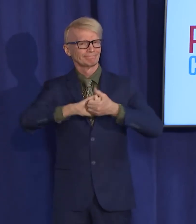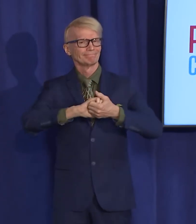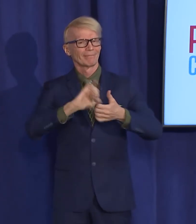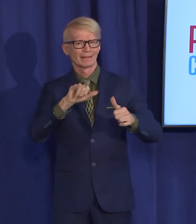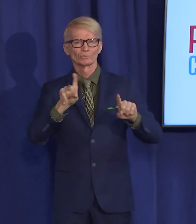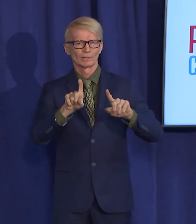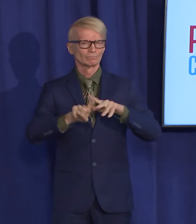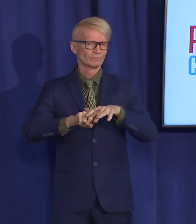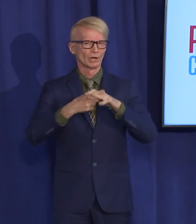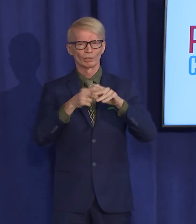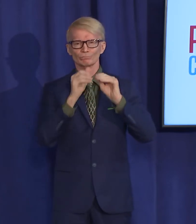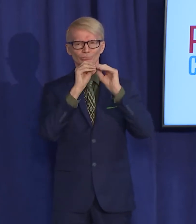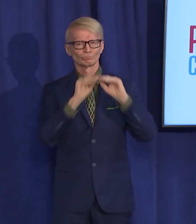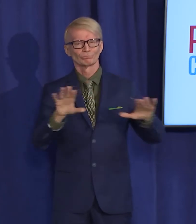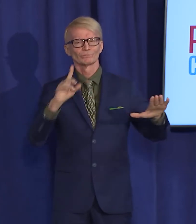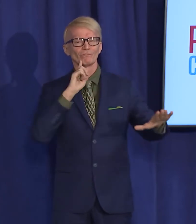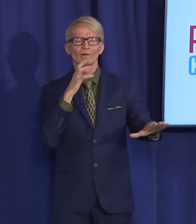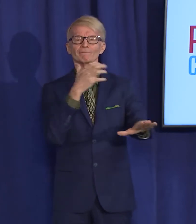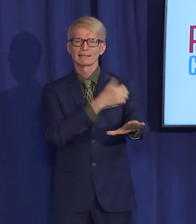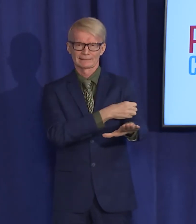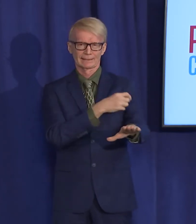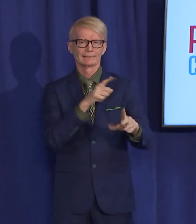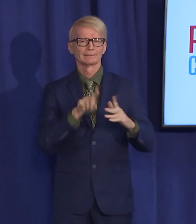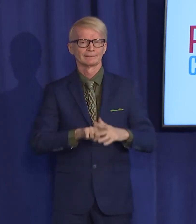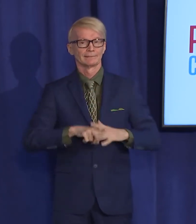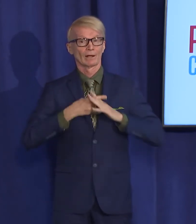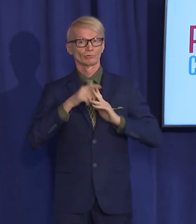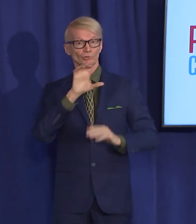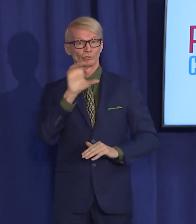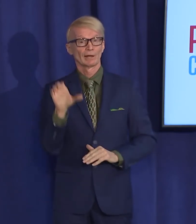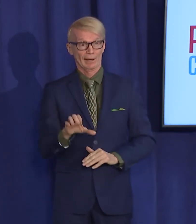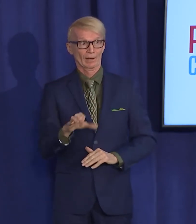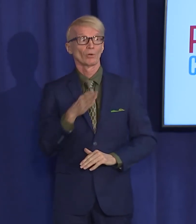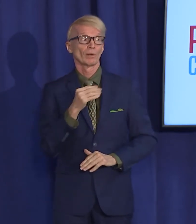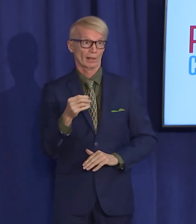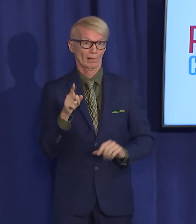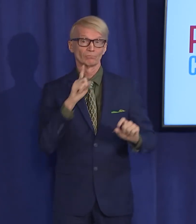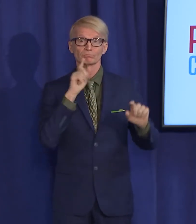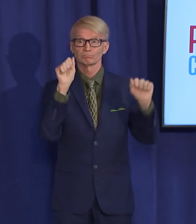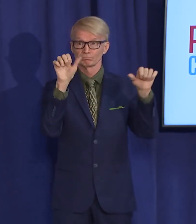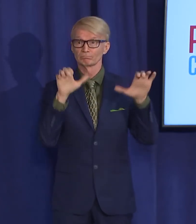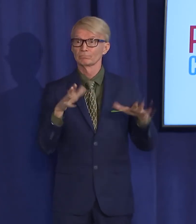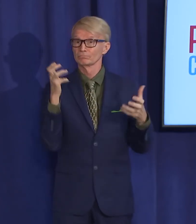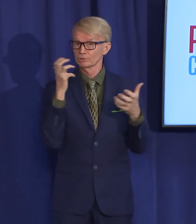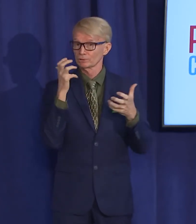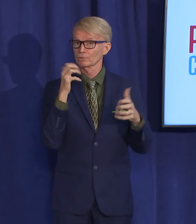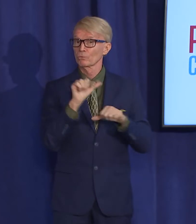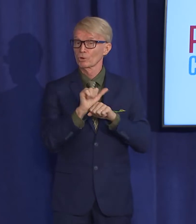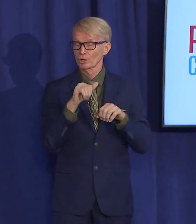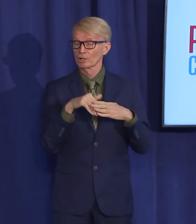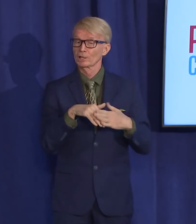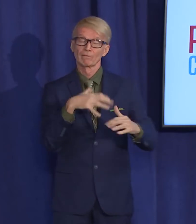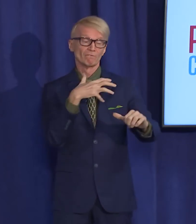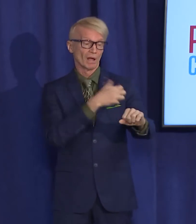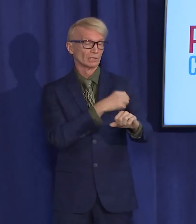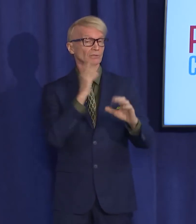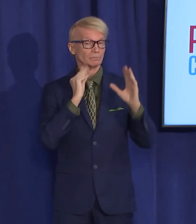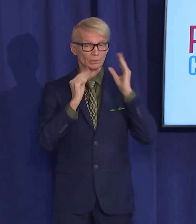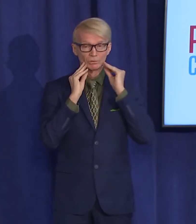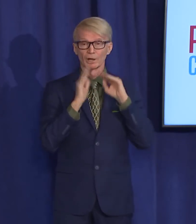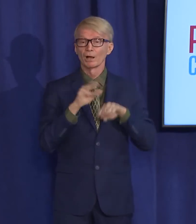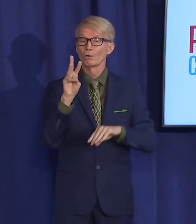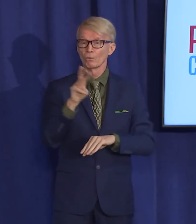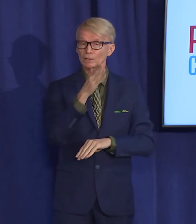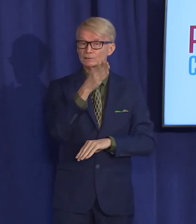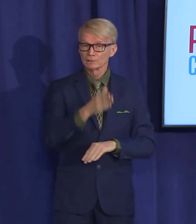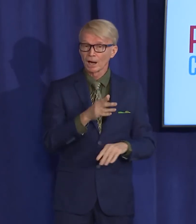vaccination campaign at the beginning, and they have done a lot of really excellent work vaccinating people, particularly in, on the West Side and in the